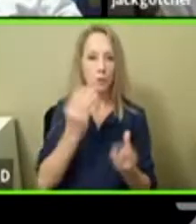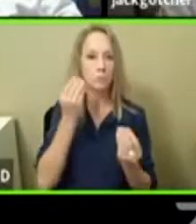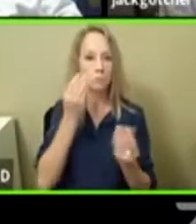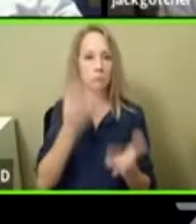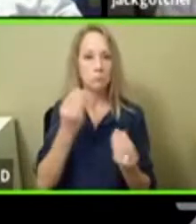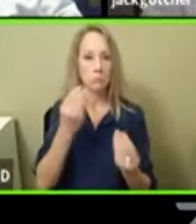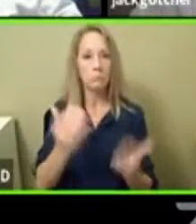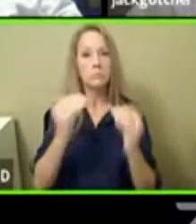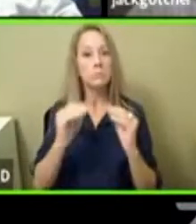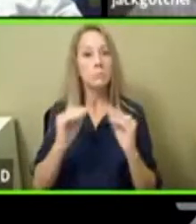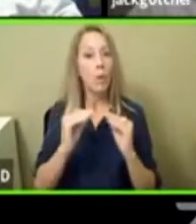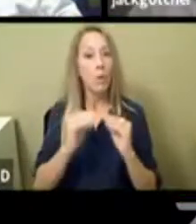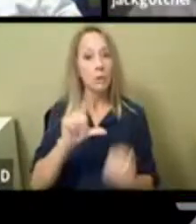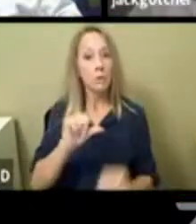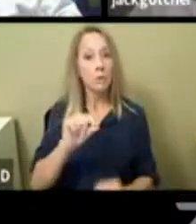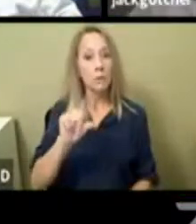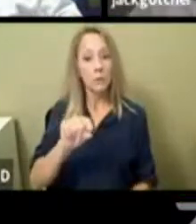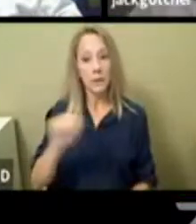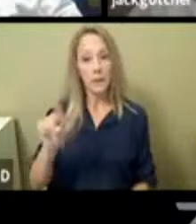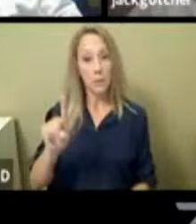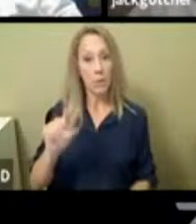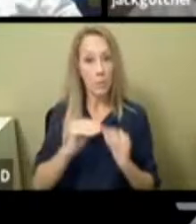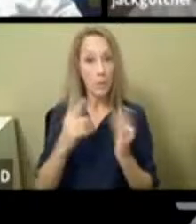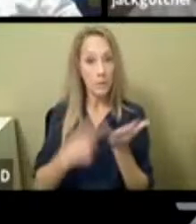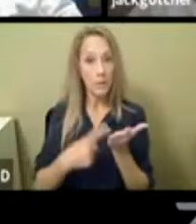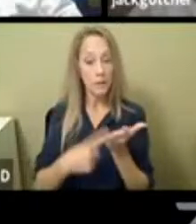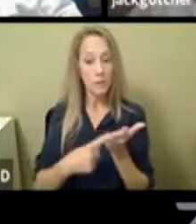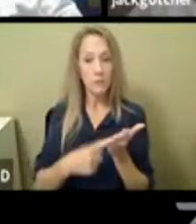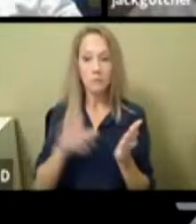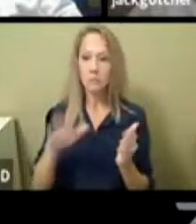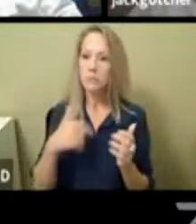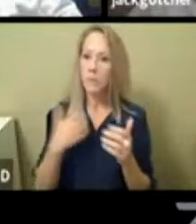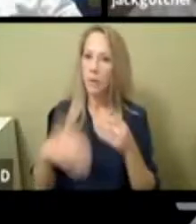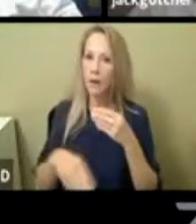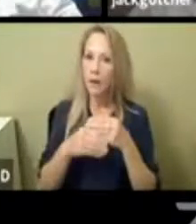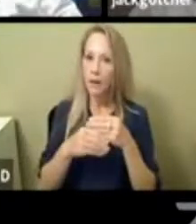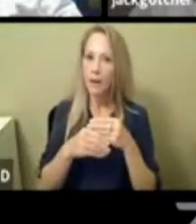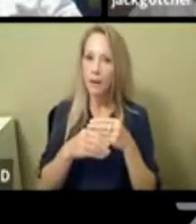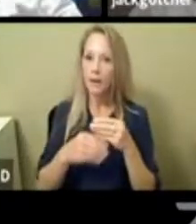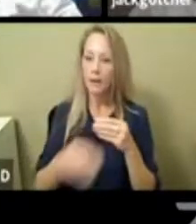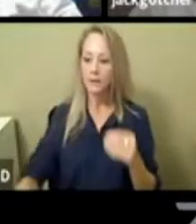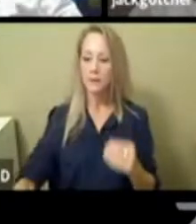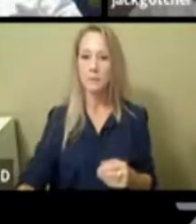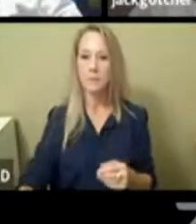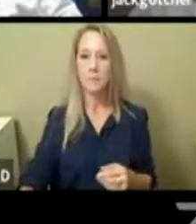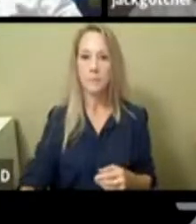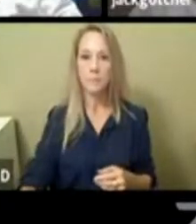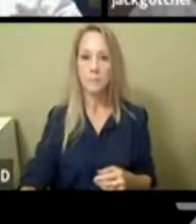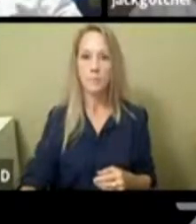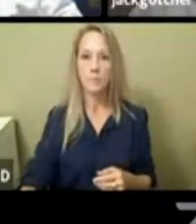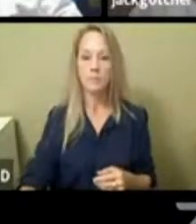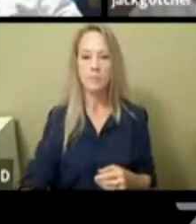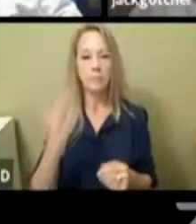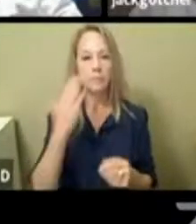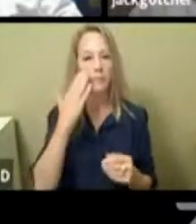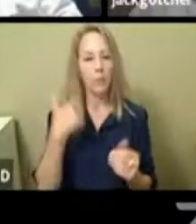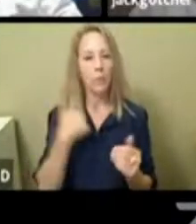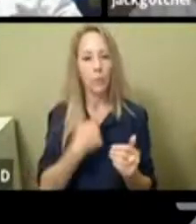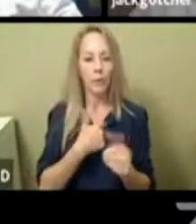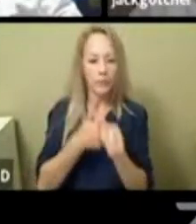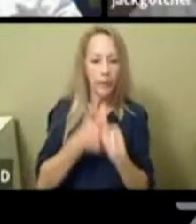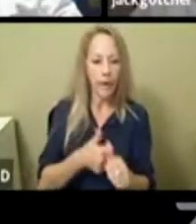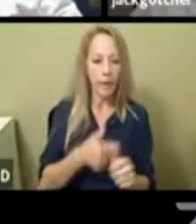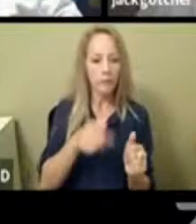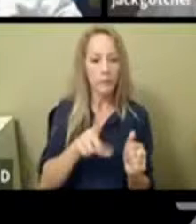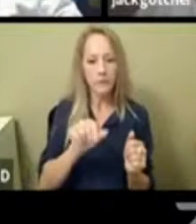Can I just add that I recognize that we make decisions based on hard data like that and